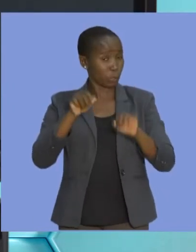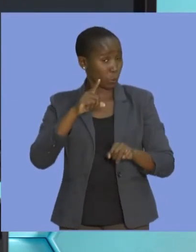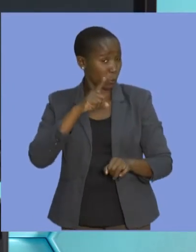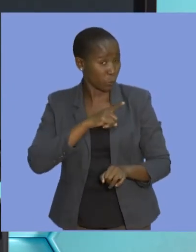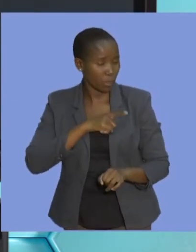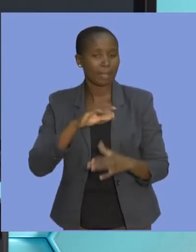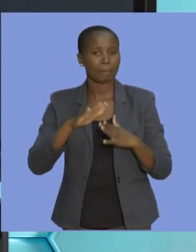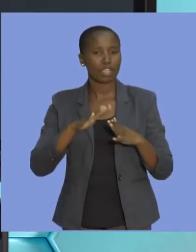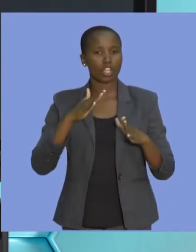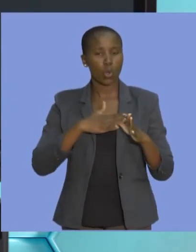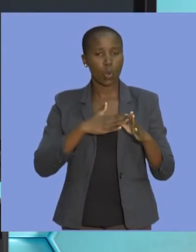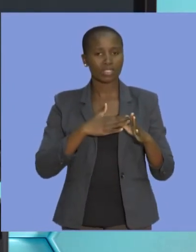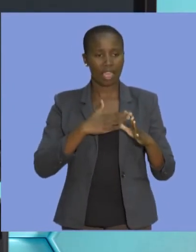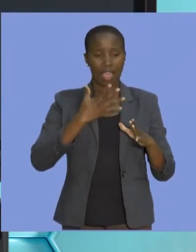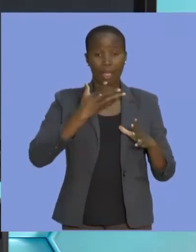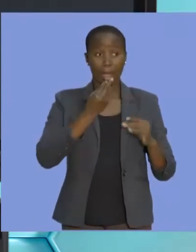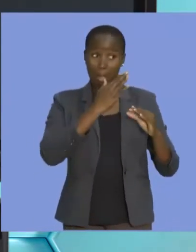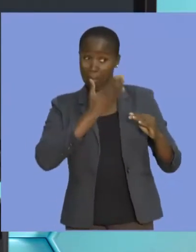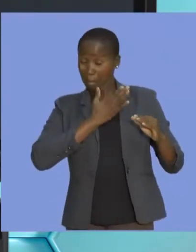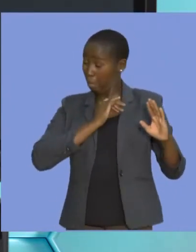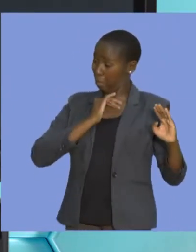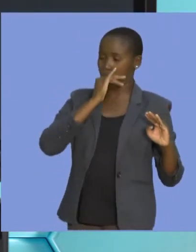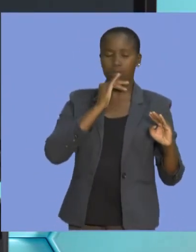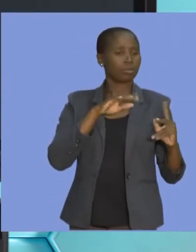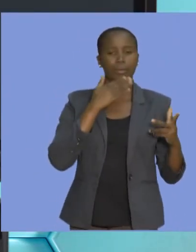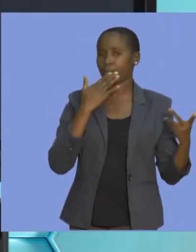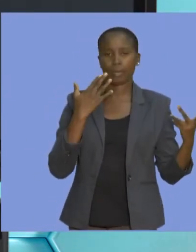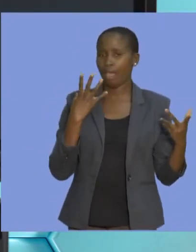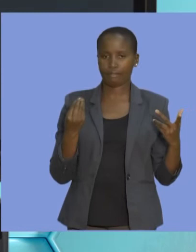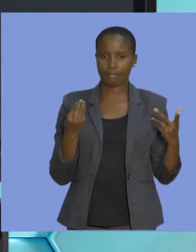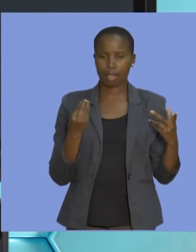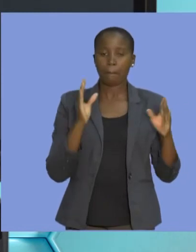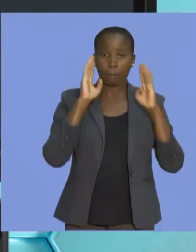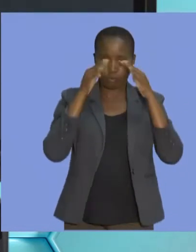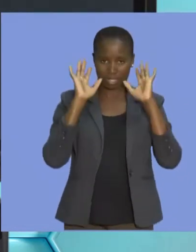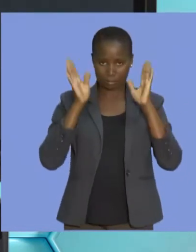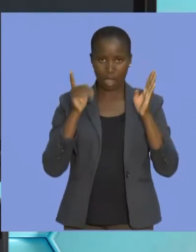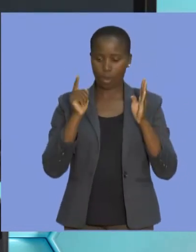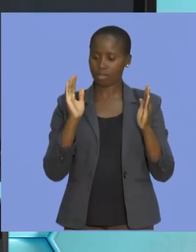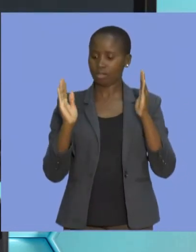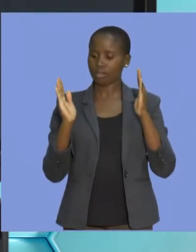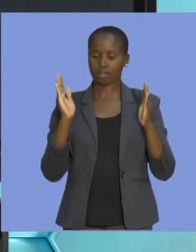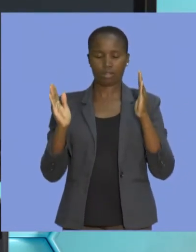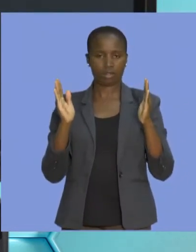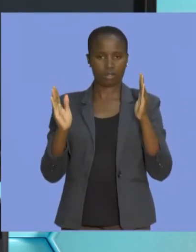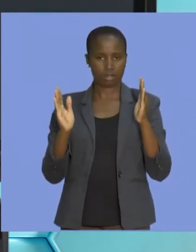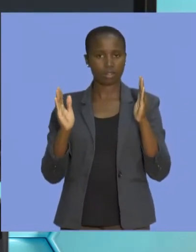extreme values don't affect the interquartile range. And